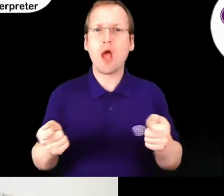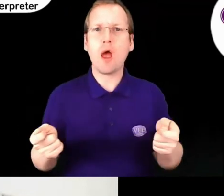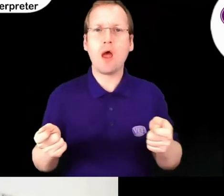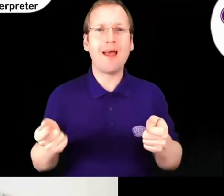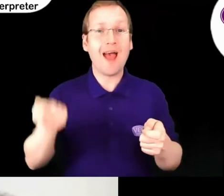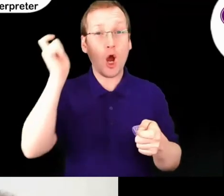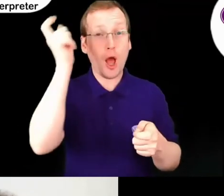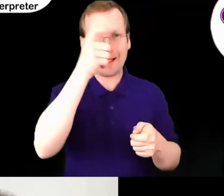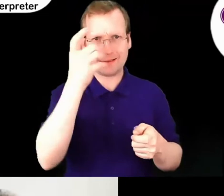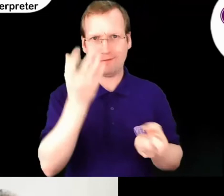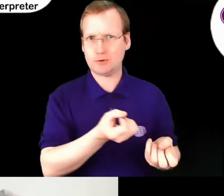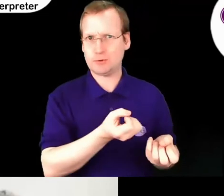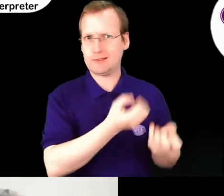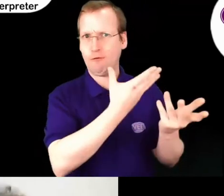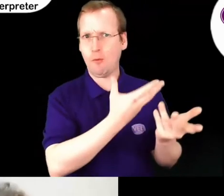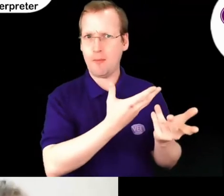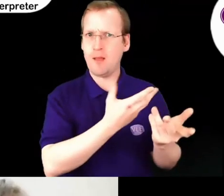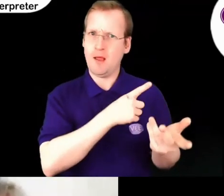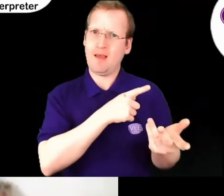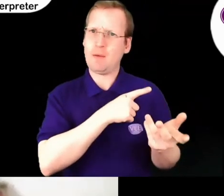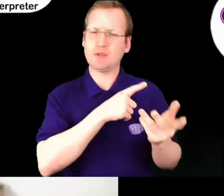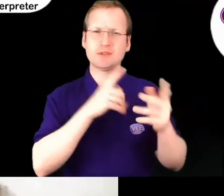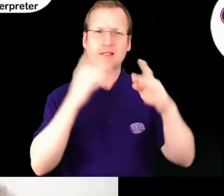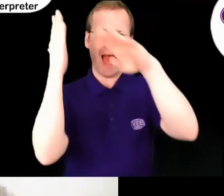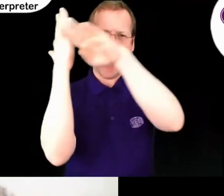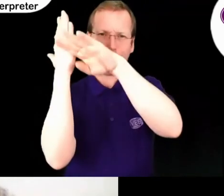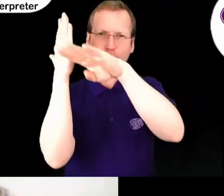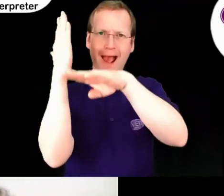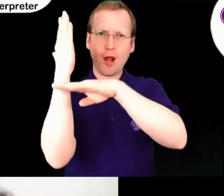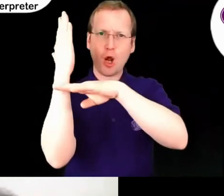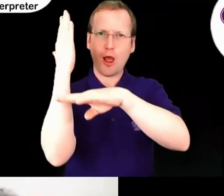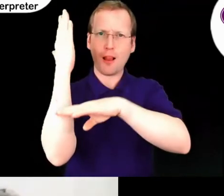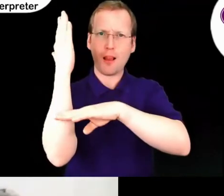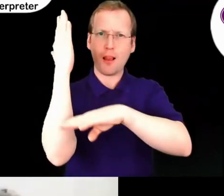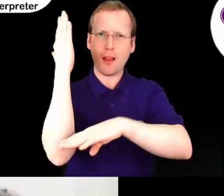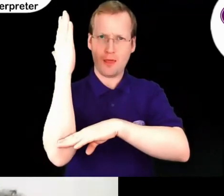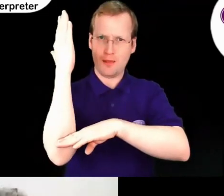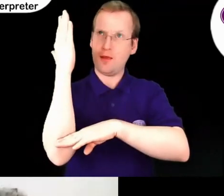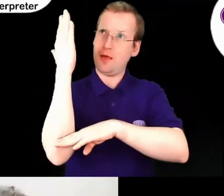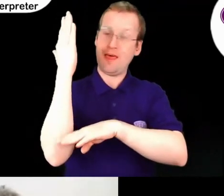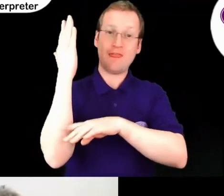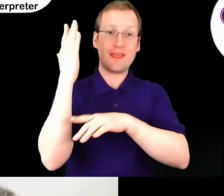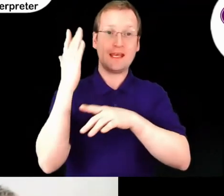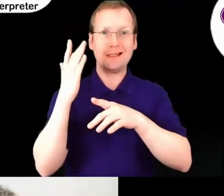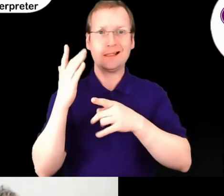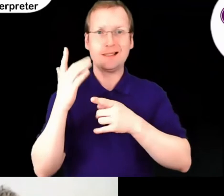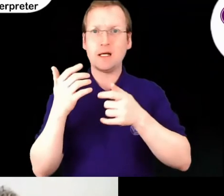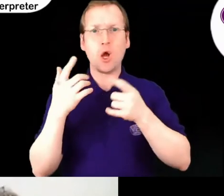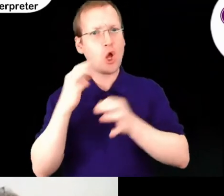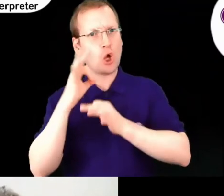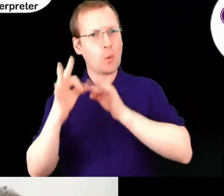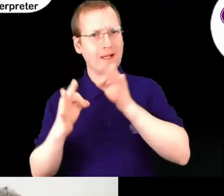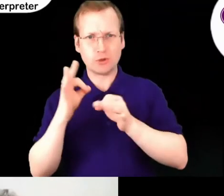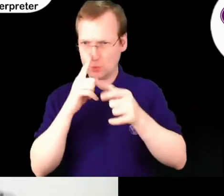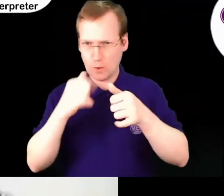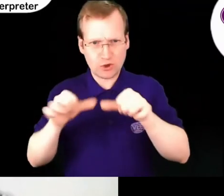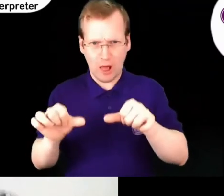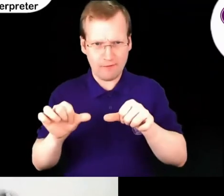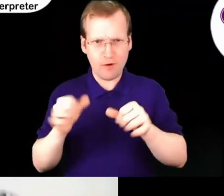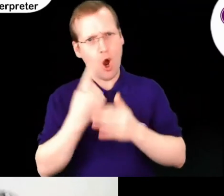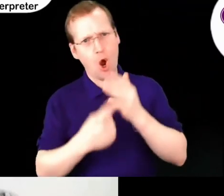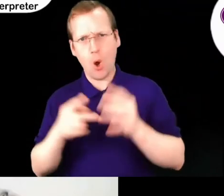college, which was a hierarchical model where there were answers to the insoluble questions, and if you only read the right books